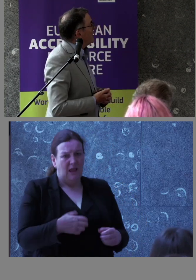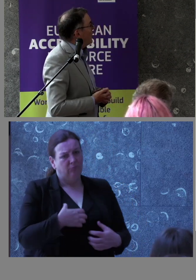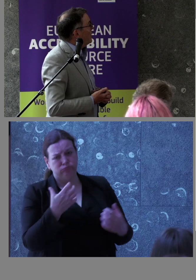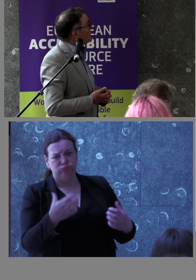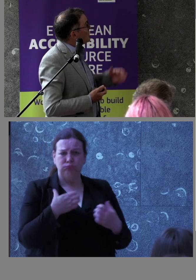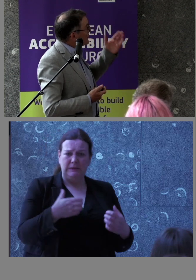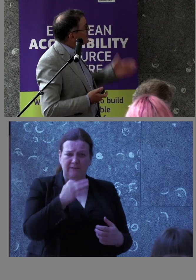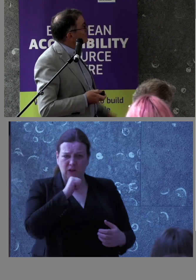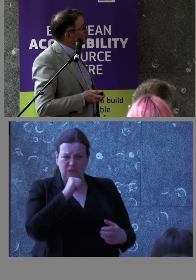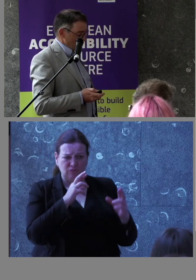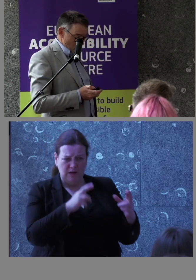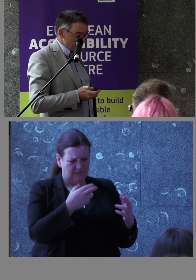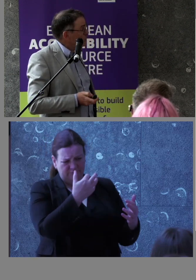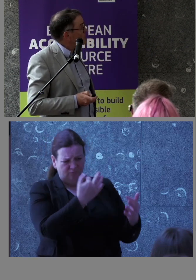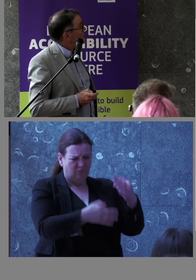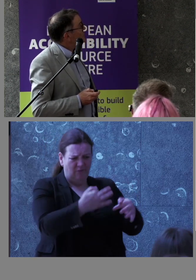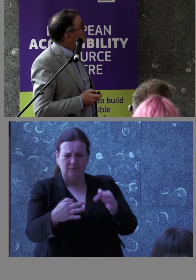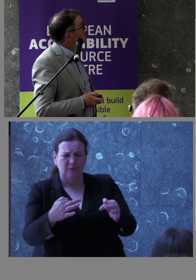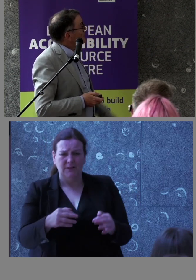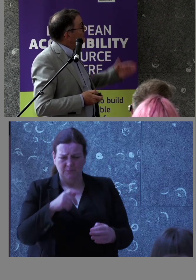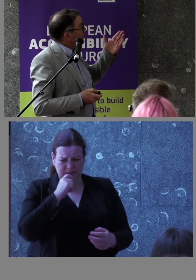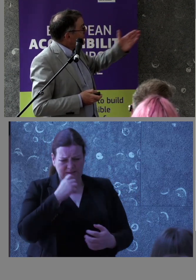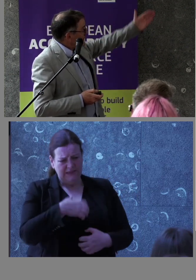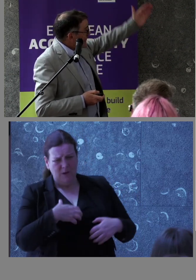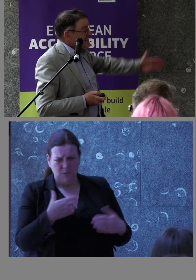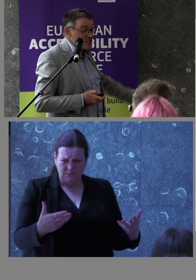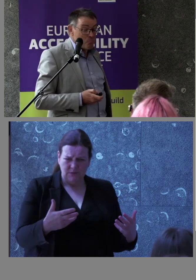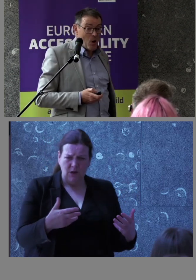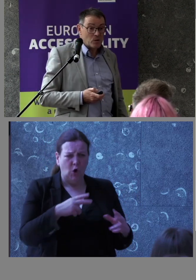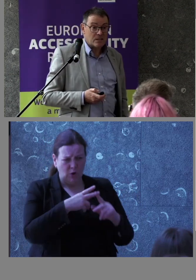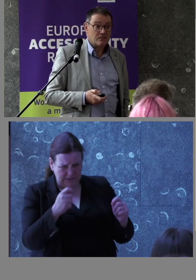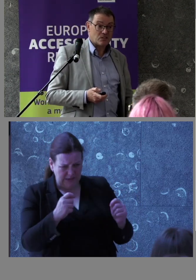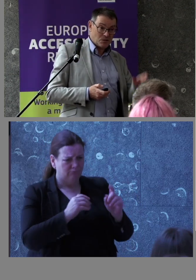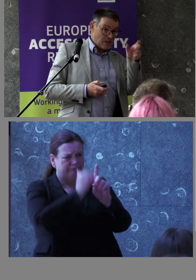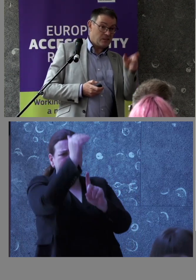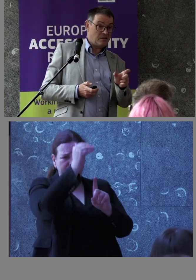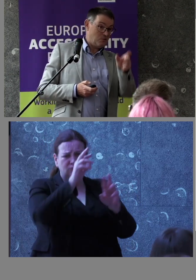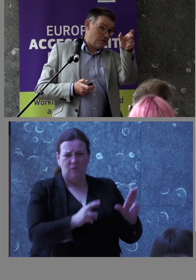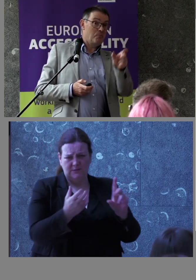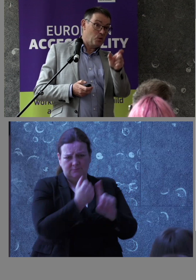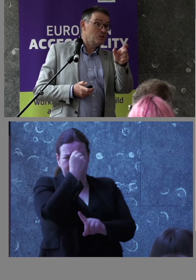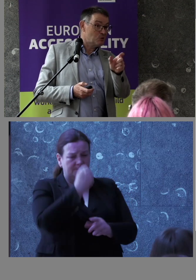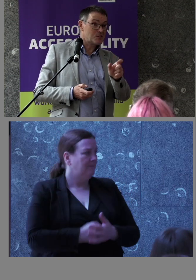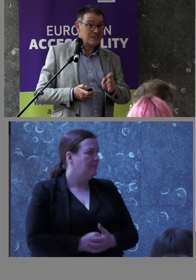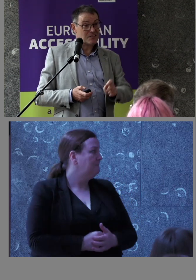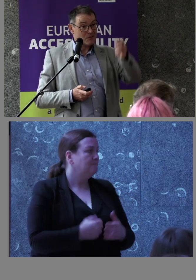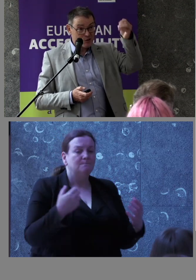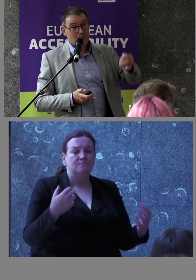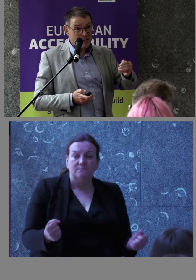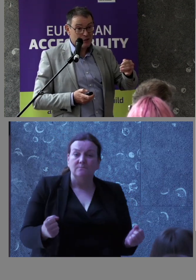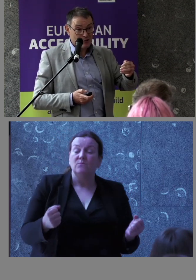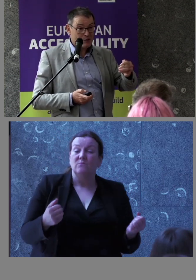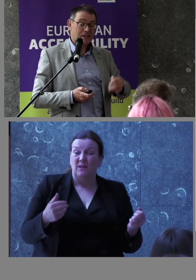reuse. And it's about building in that accessibility into the design, or into the widgets that we'll then use to roll out our